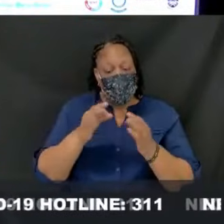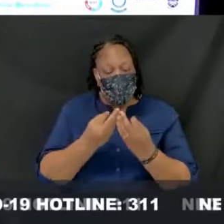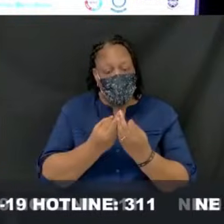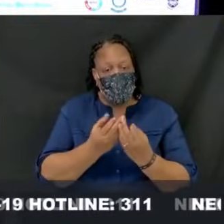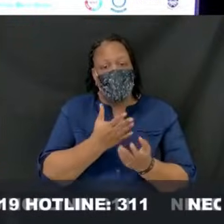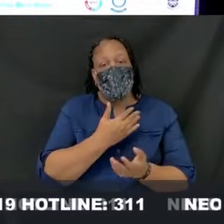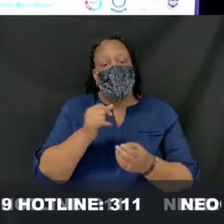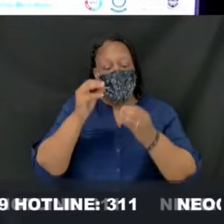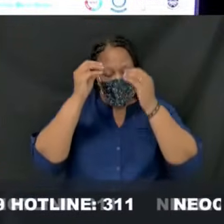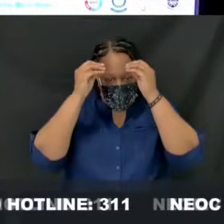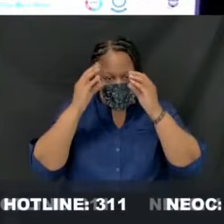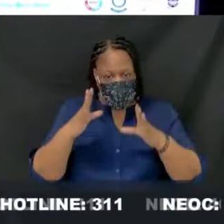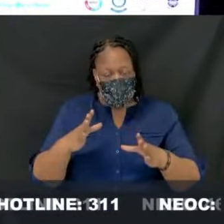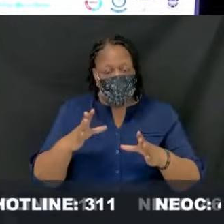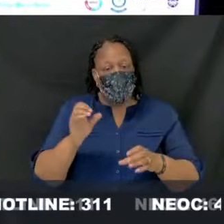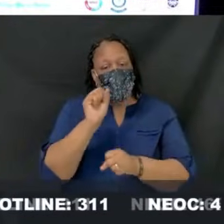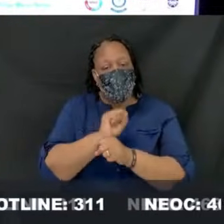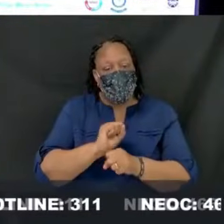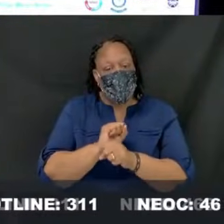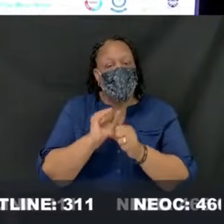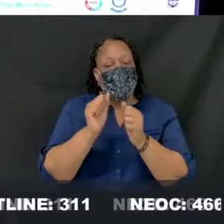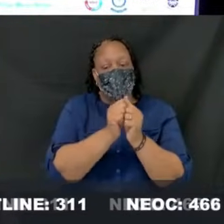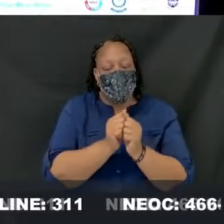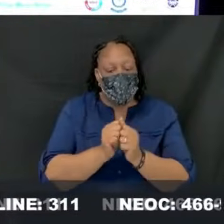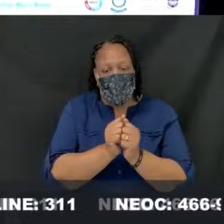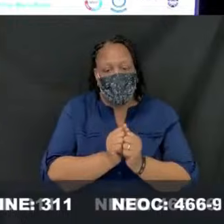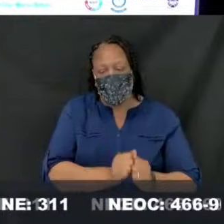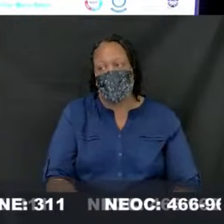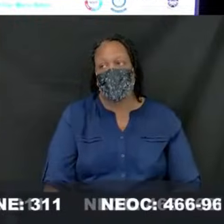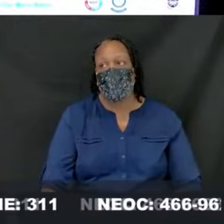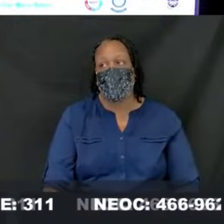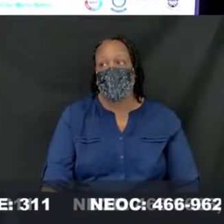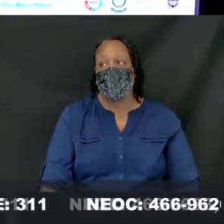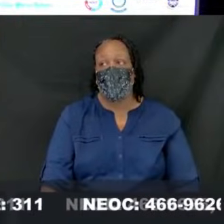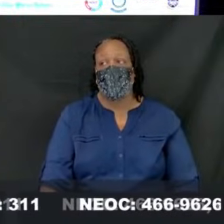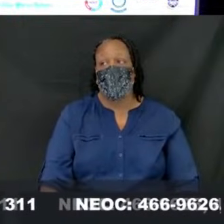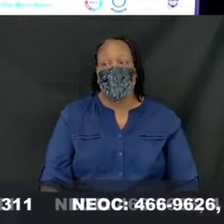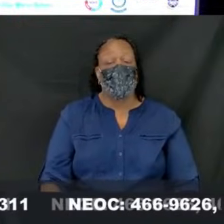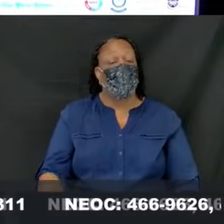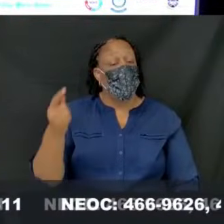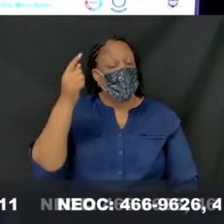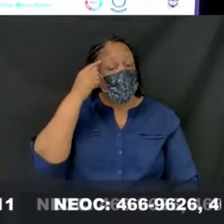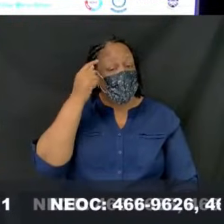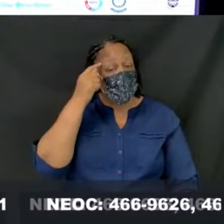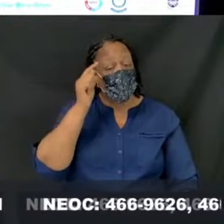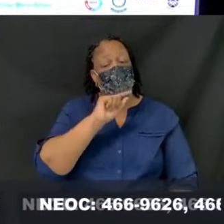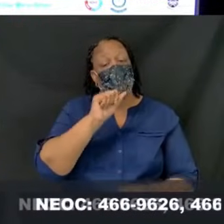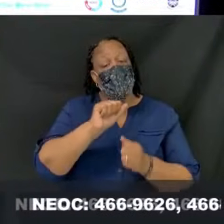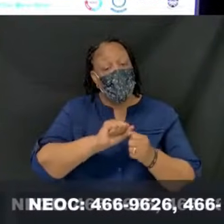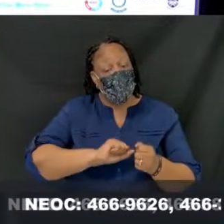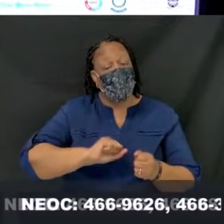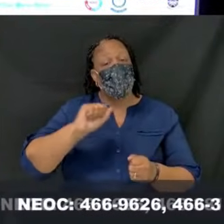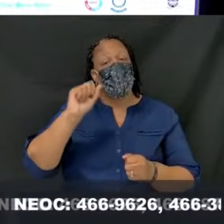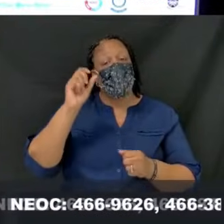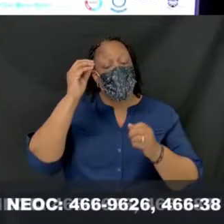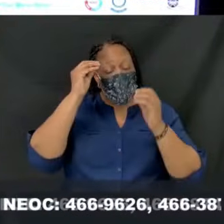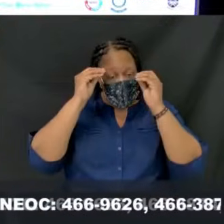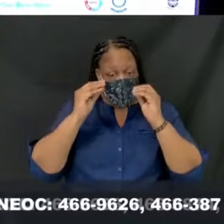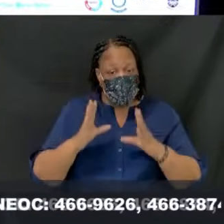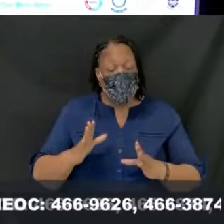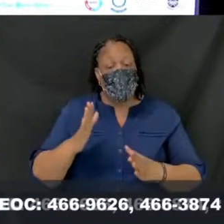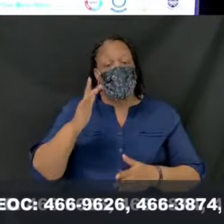so I believe that every teacher has a responsibility to do the responsible thing, to try